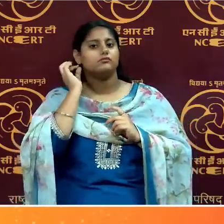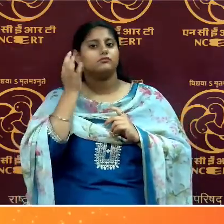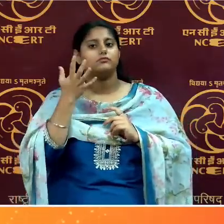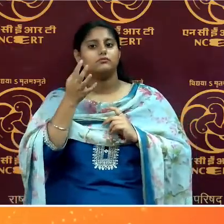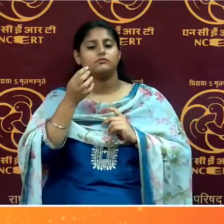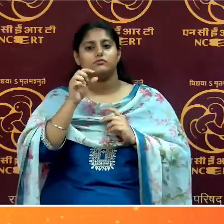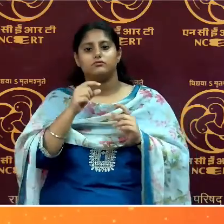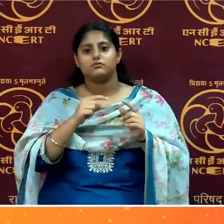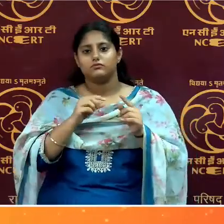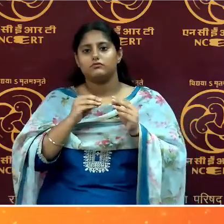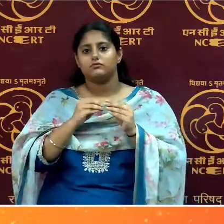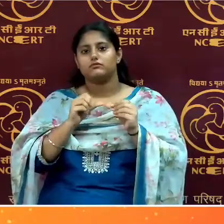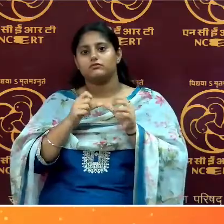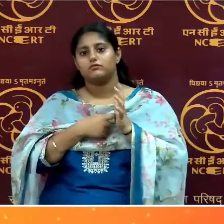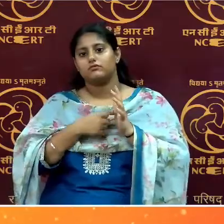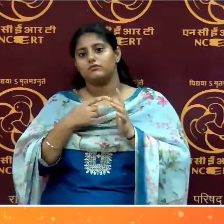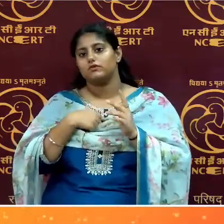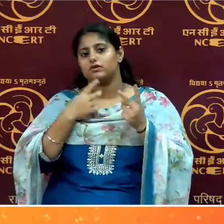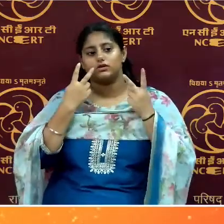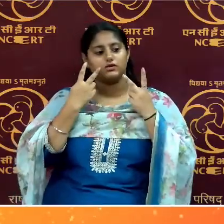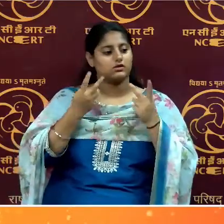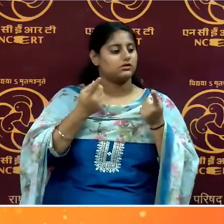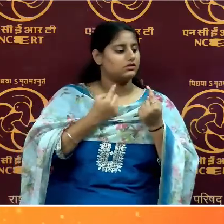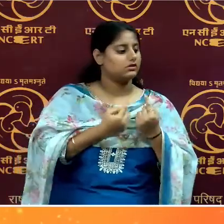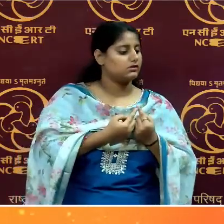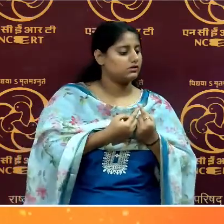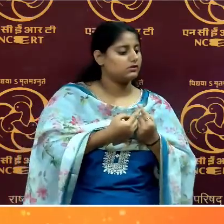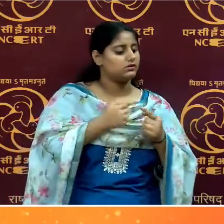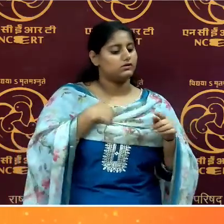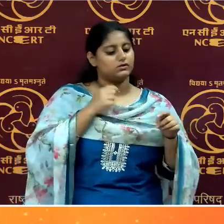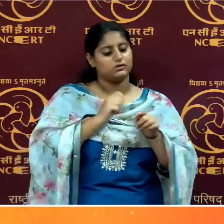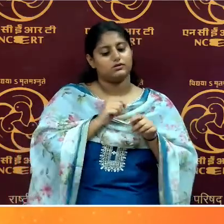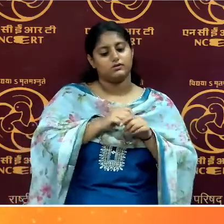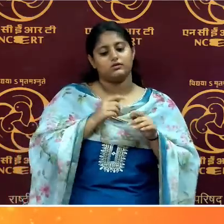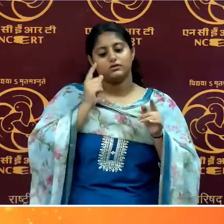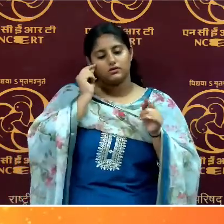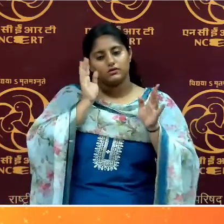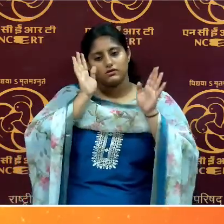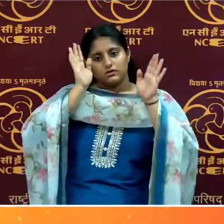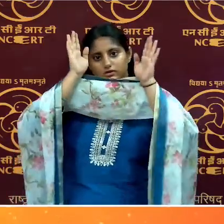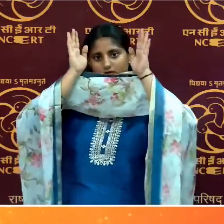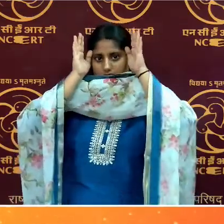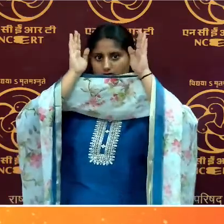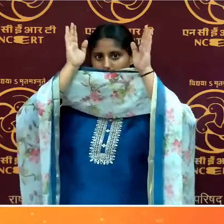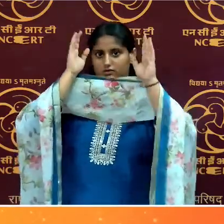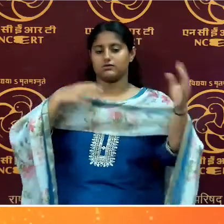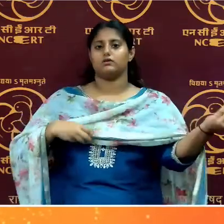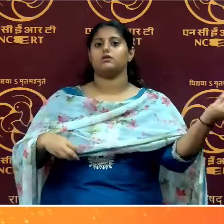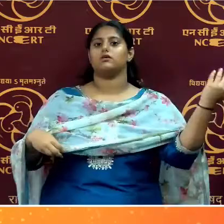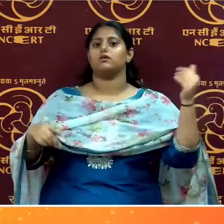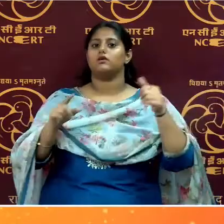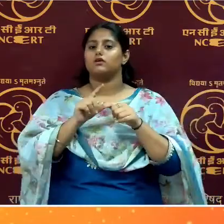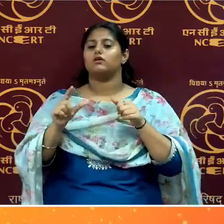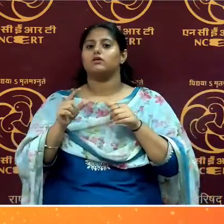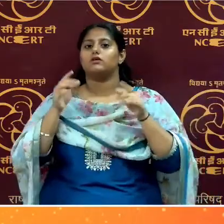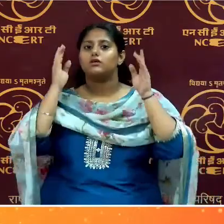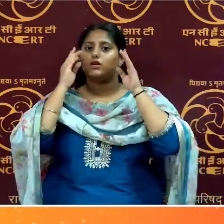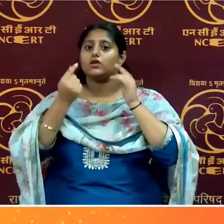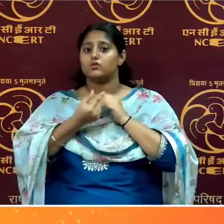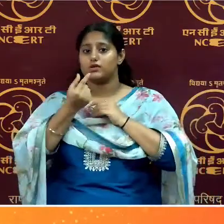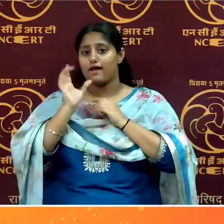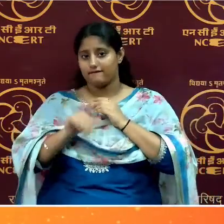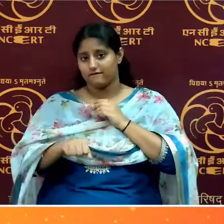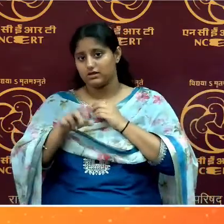he wanted to check whether the crown, in the making of that crown, all those 4 gold bars are Have been utilized. used or not? Yes.